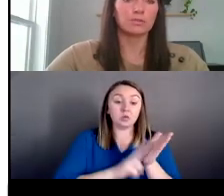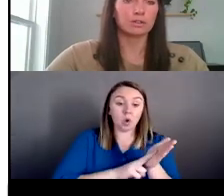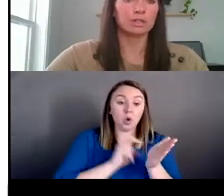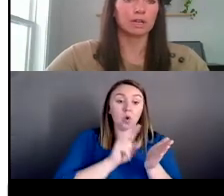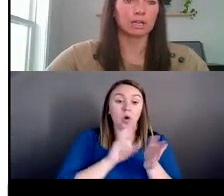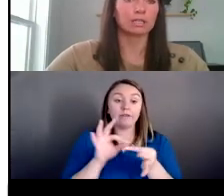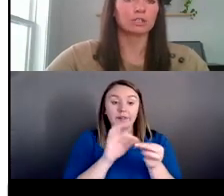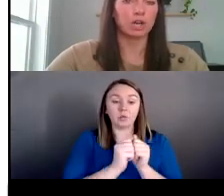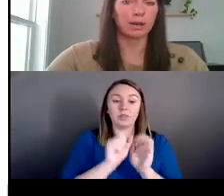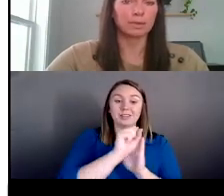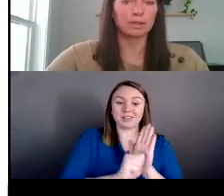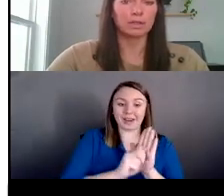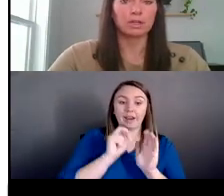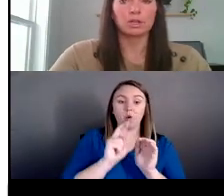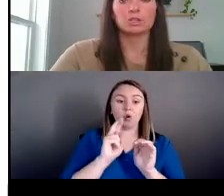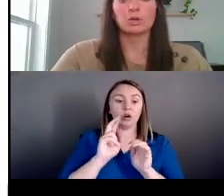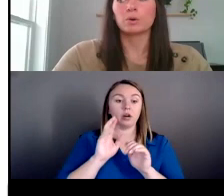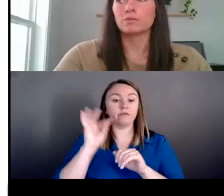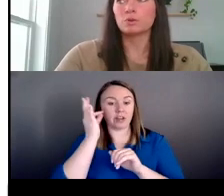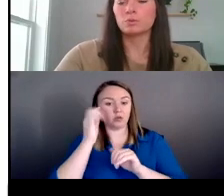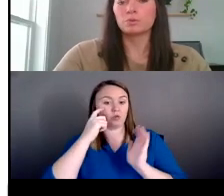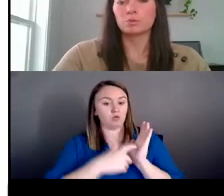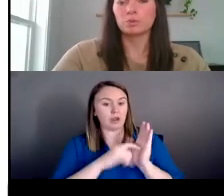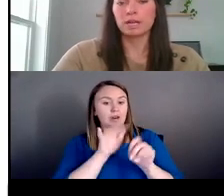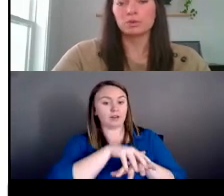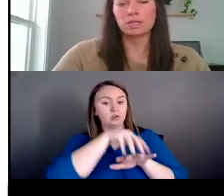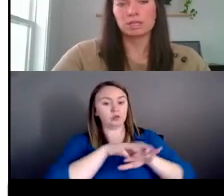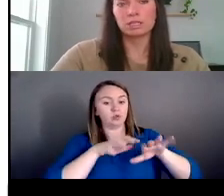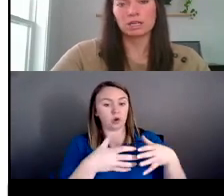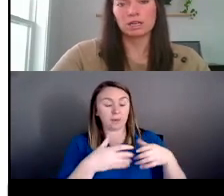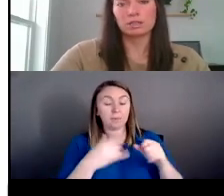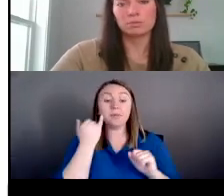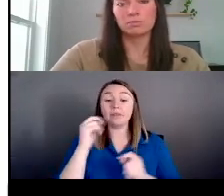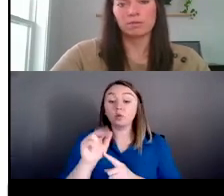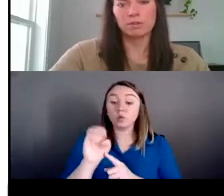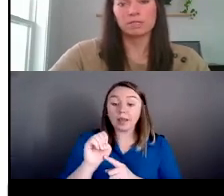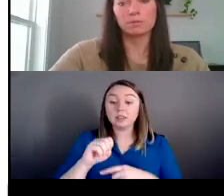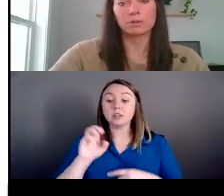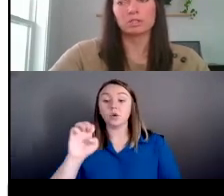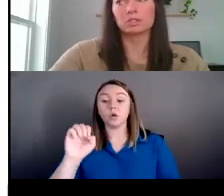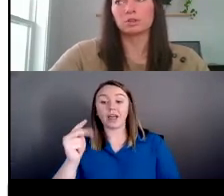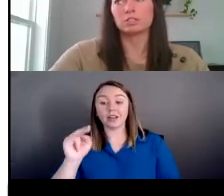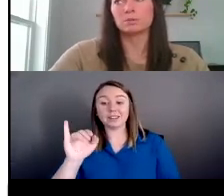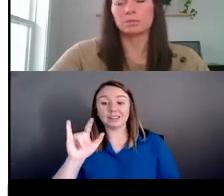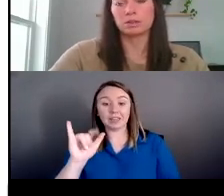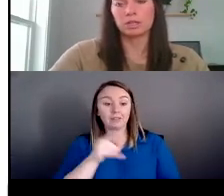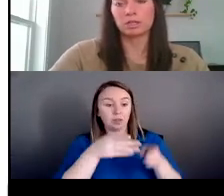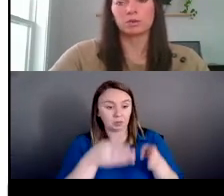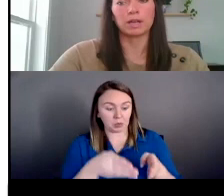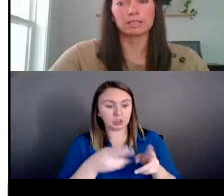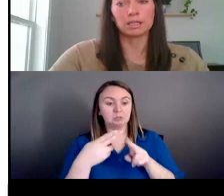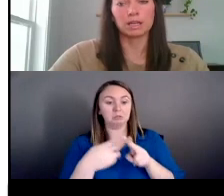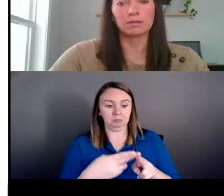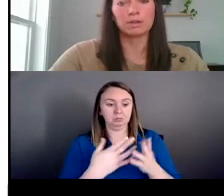or federally recognized tribe. So if the race or ethnicity of the missing person is noted to be American Indian